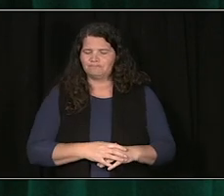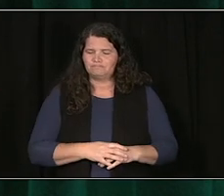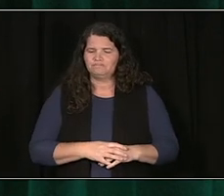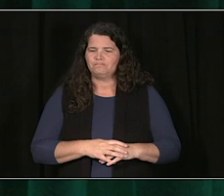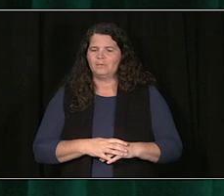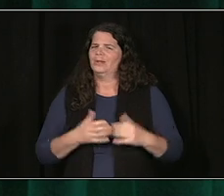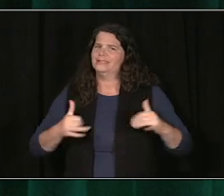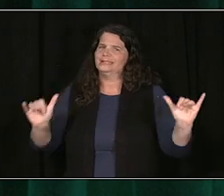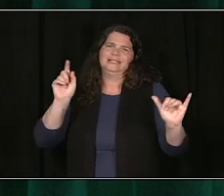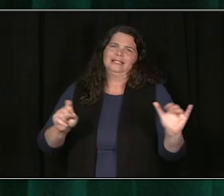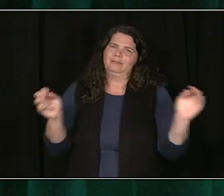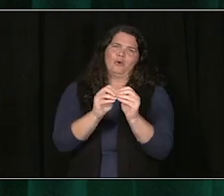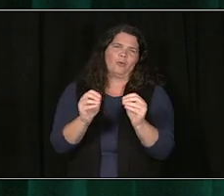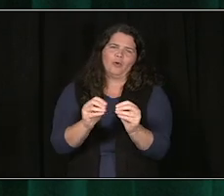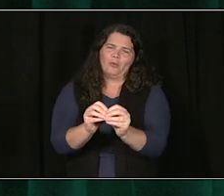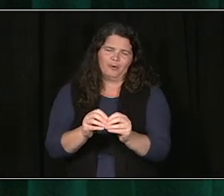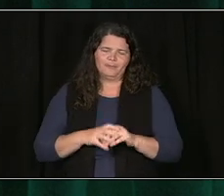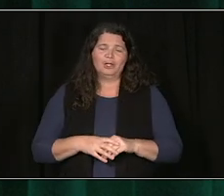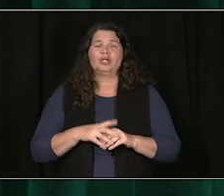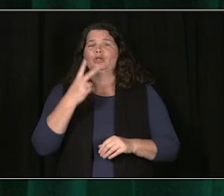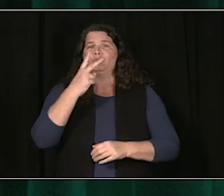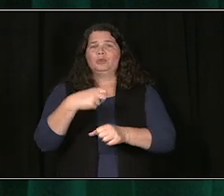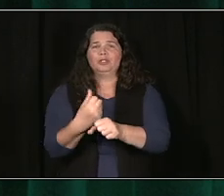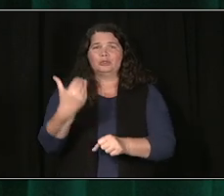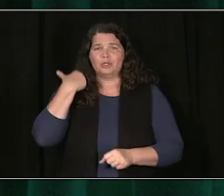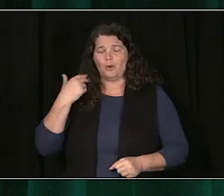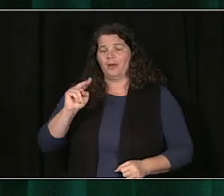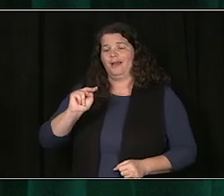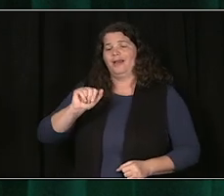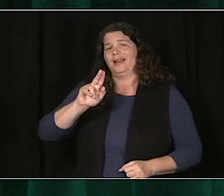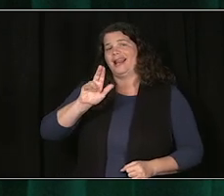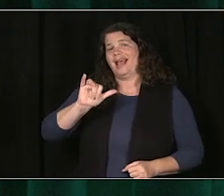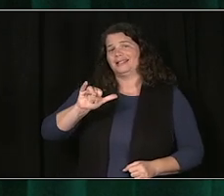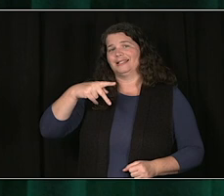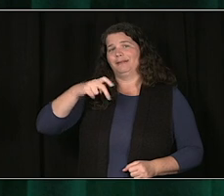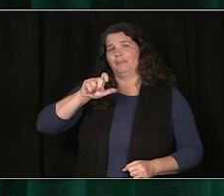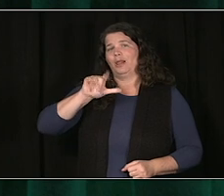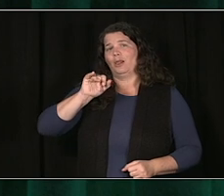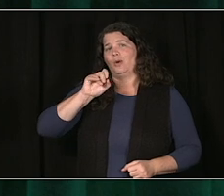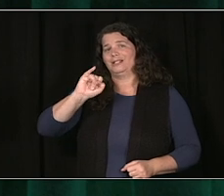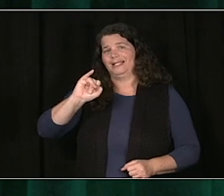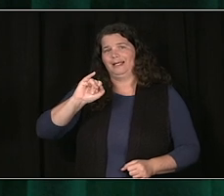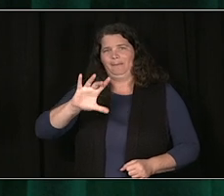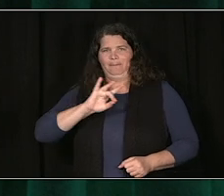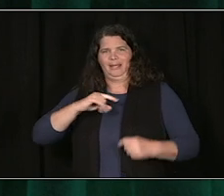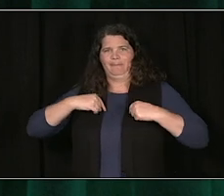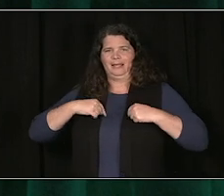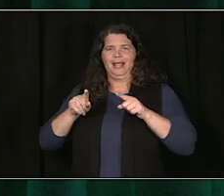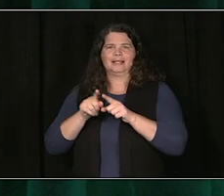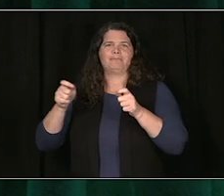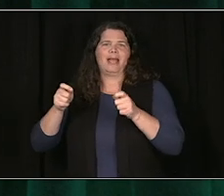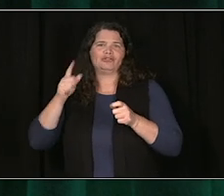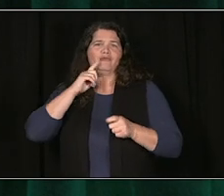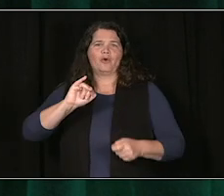I was, Nancy Pelosi named me as an impeachment manager in the second impeachment of former President Trump, I